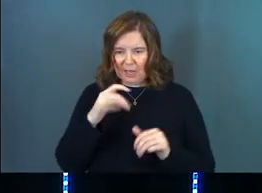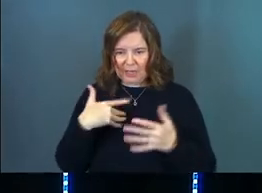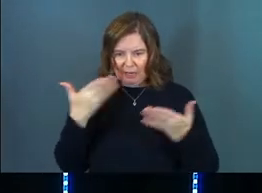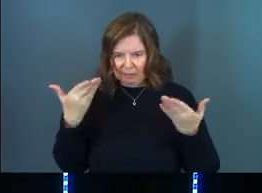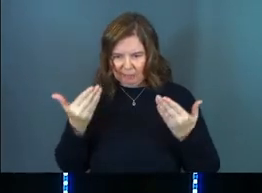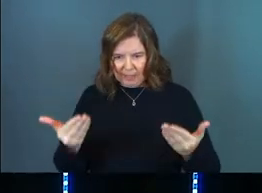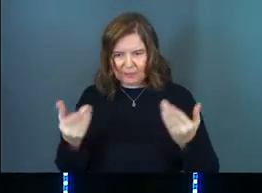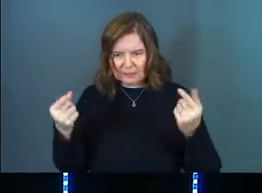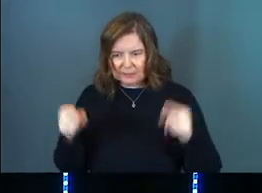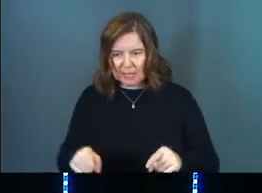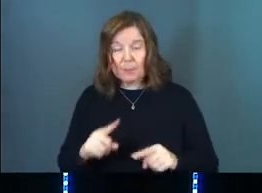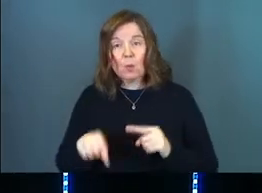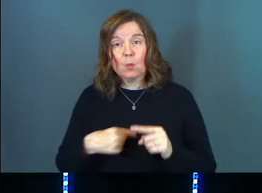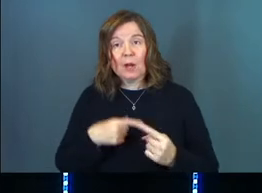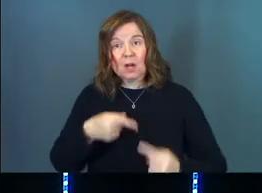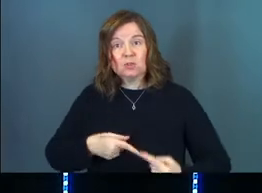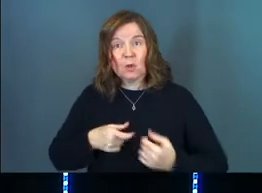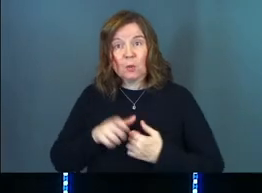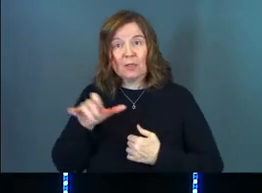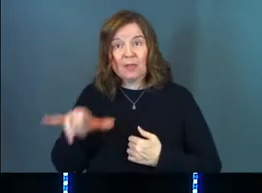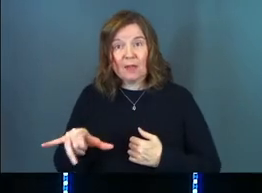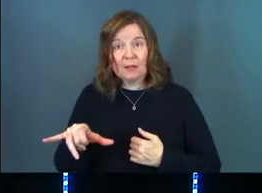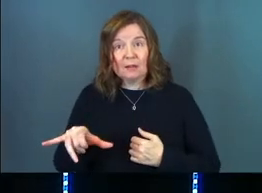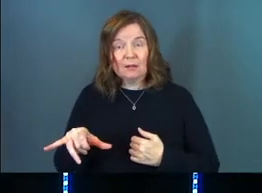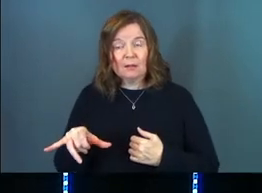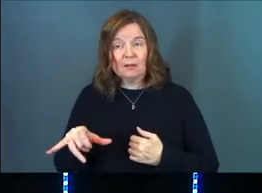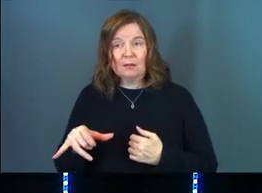God could let this happen. And when I struggle with that,